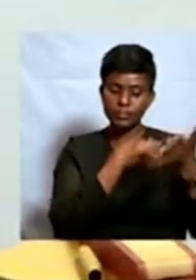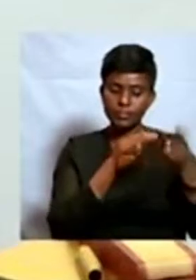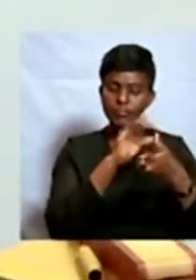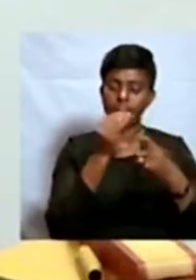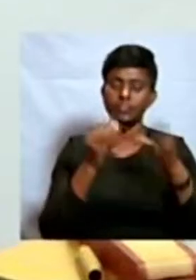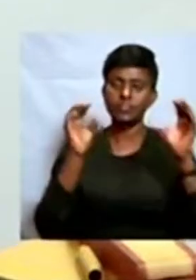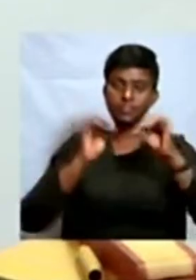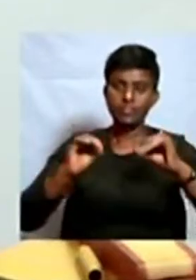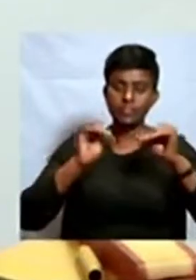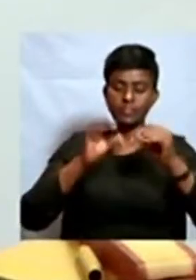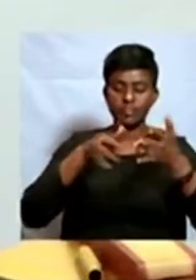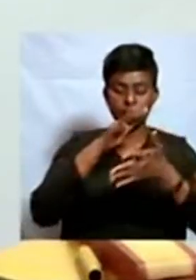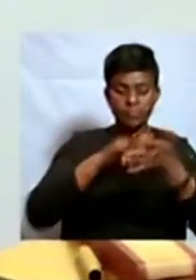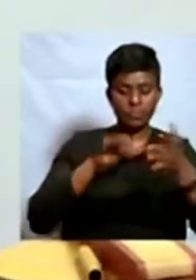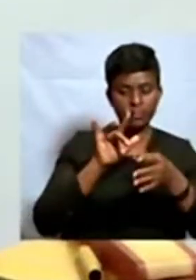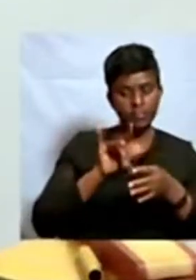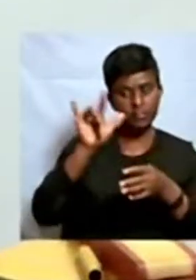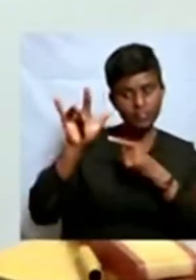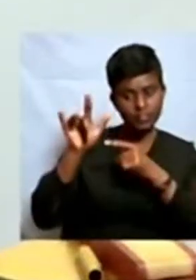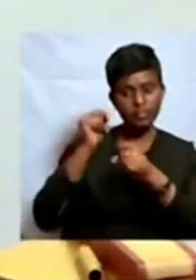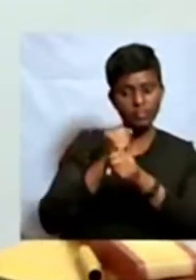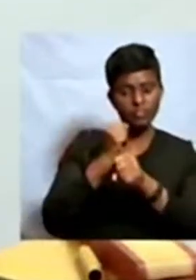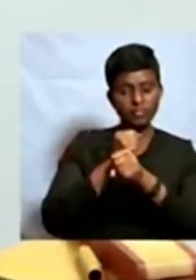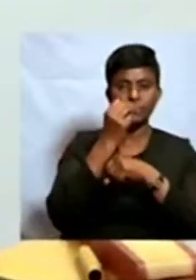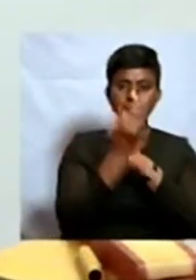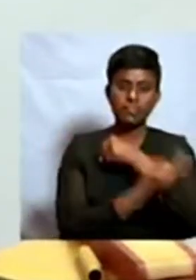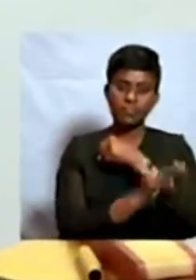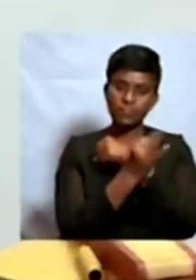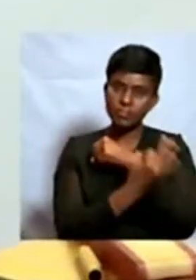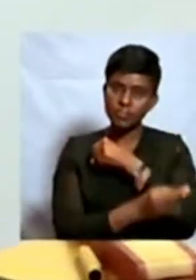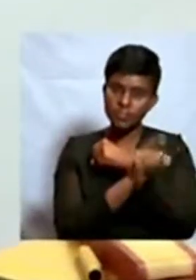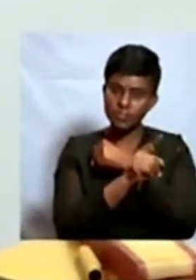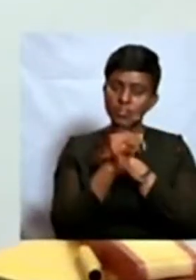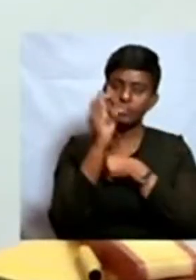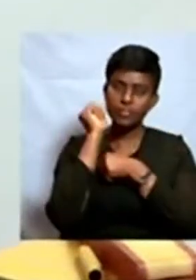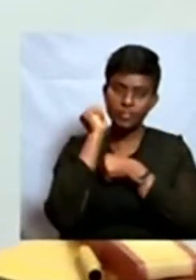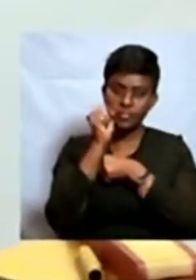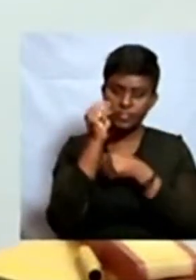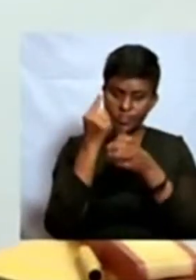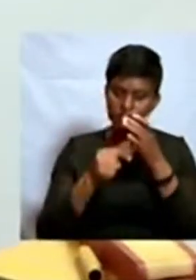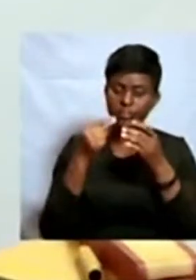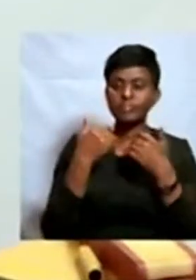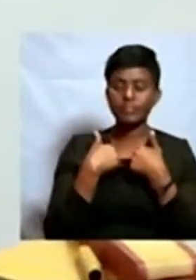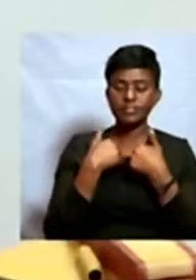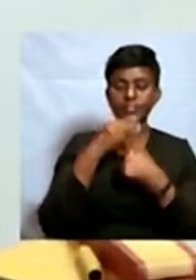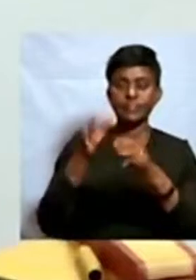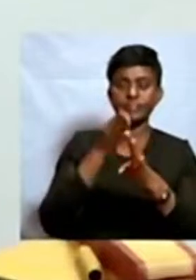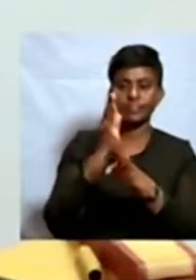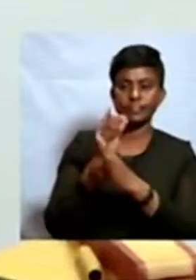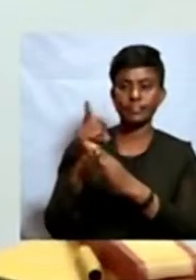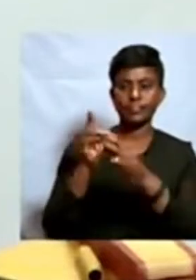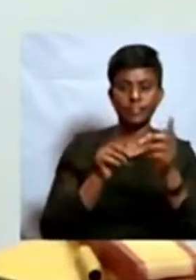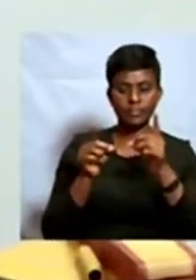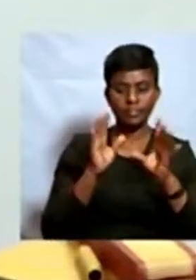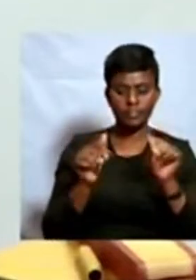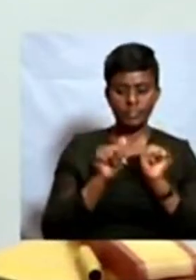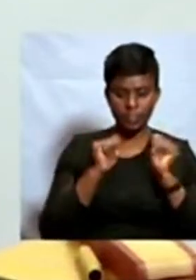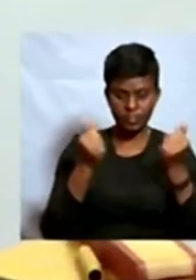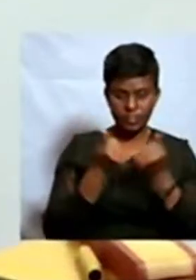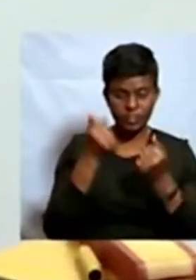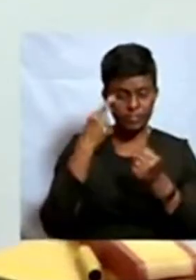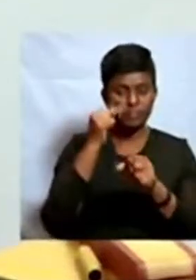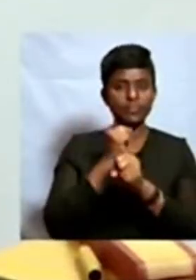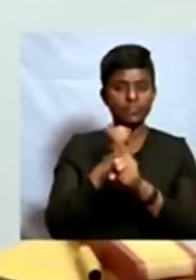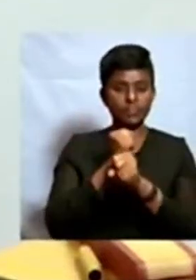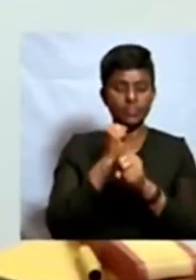non-scheduled operation of an air operator or foreign air operator shall apply to the Director General for an aerodrome